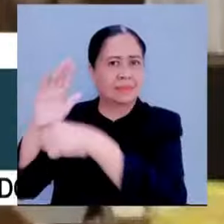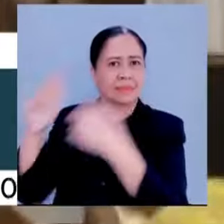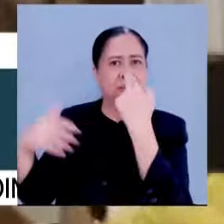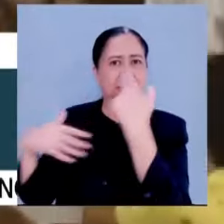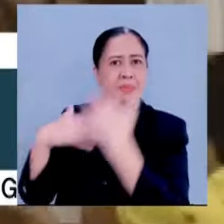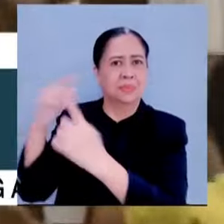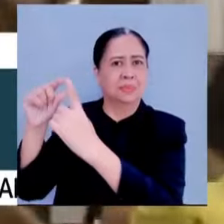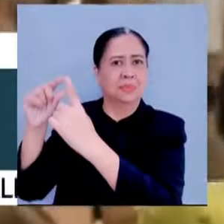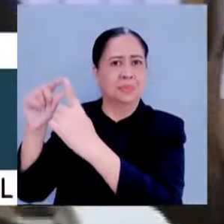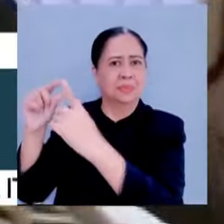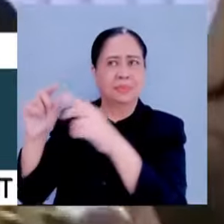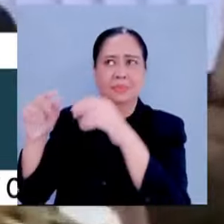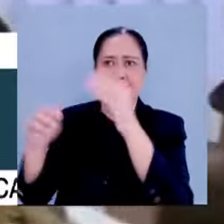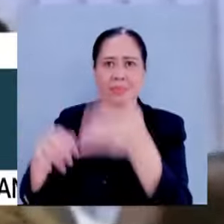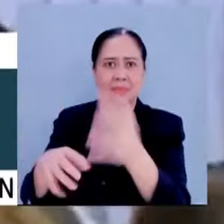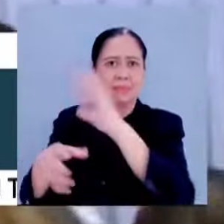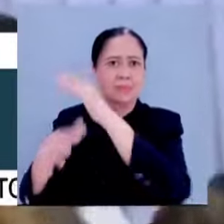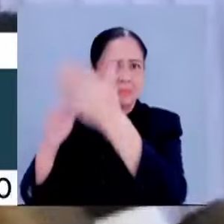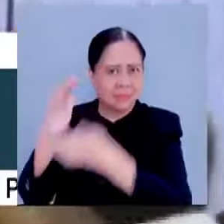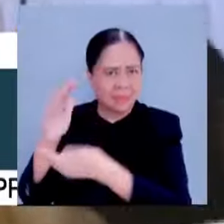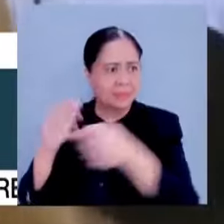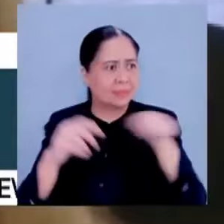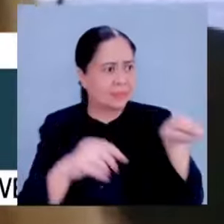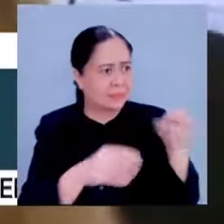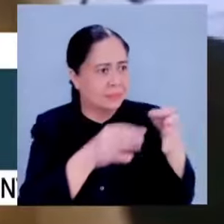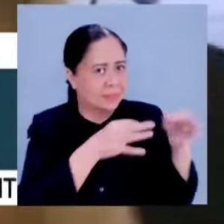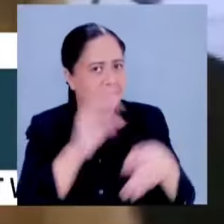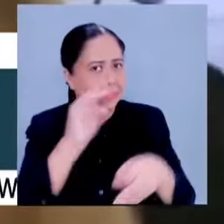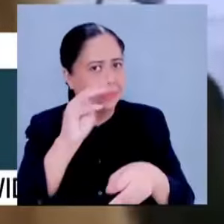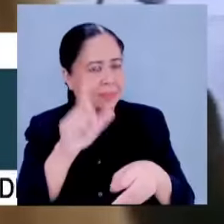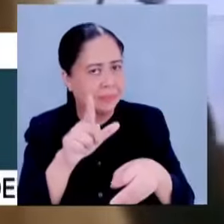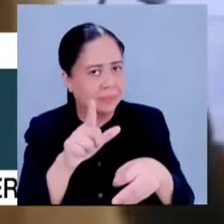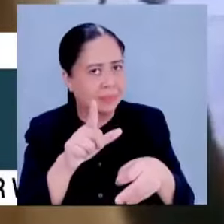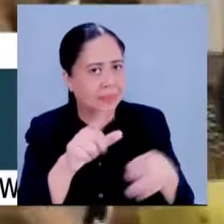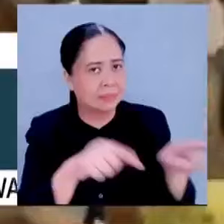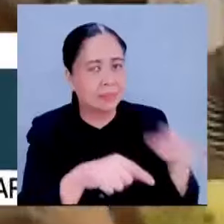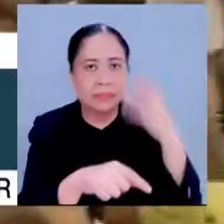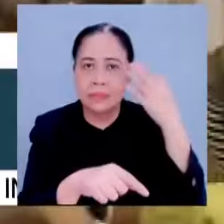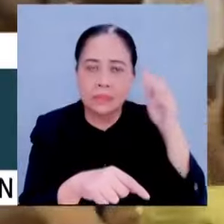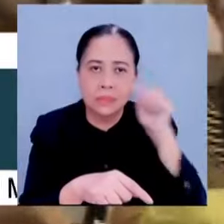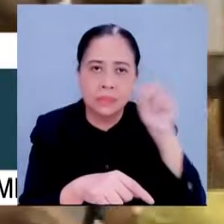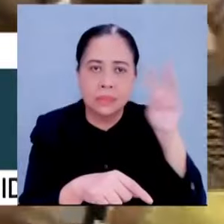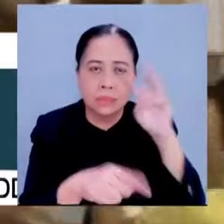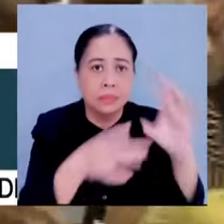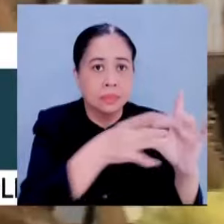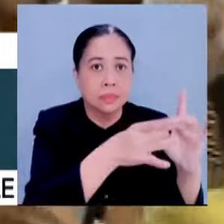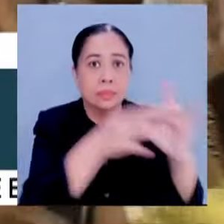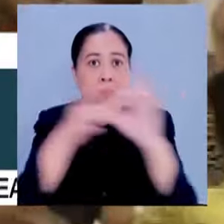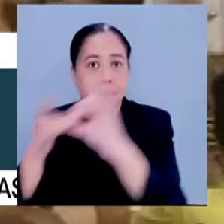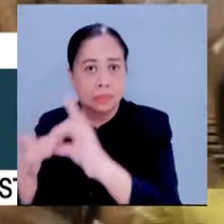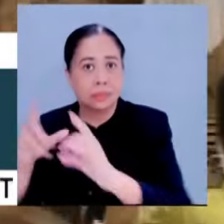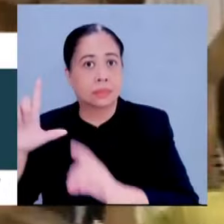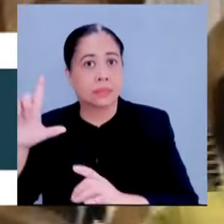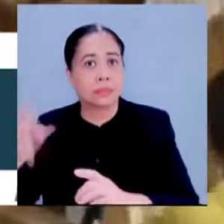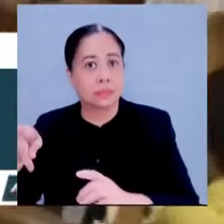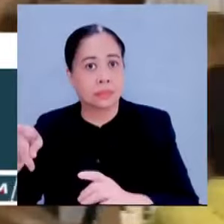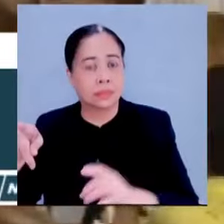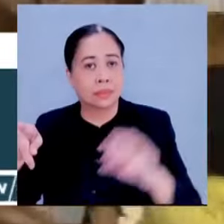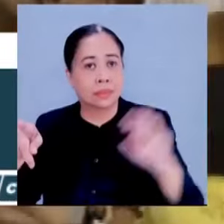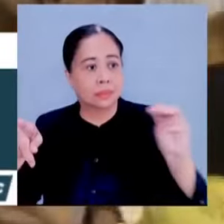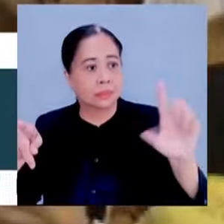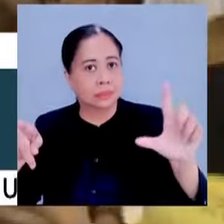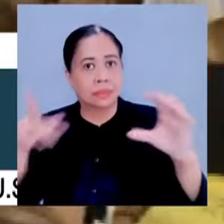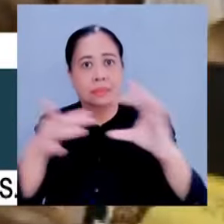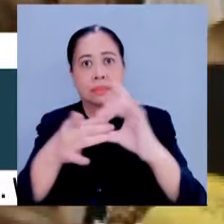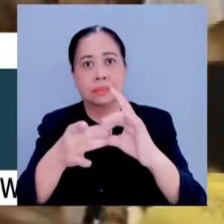is the overarching cause of ML, which is so much aligned to the Liberal Party's causes. That